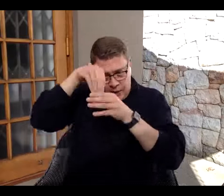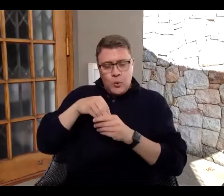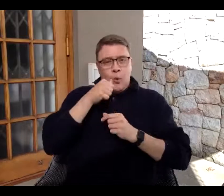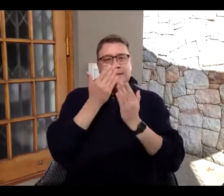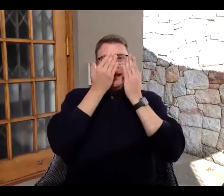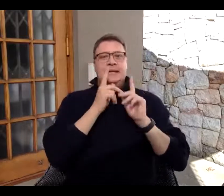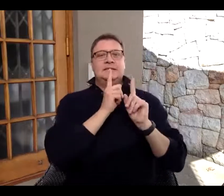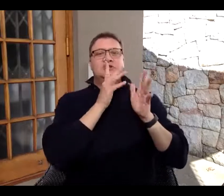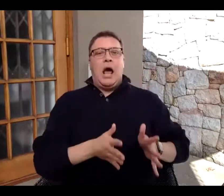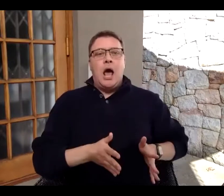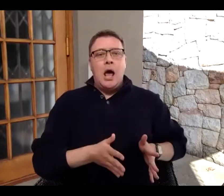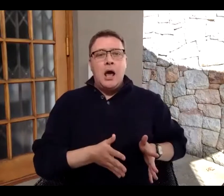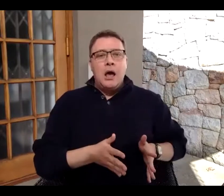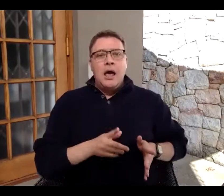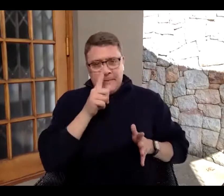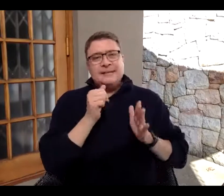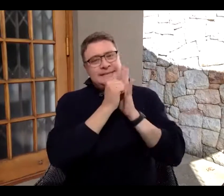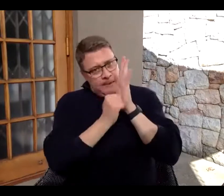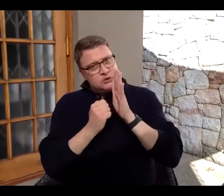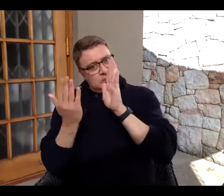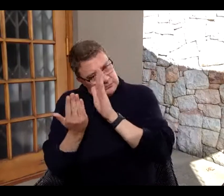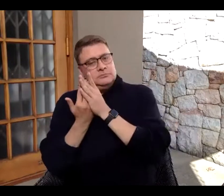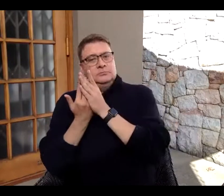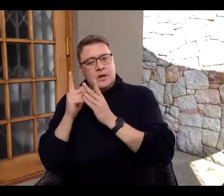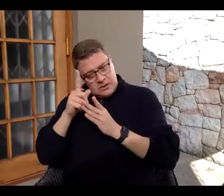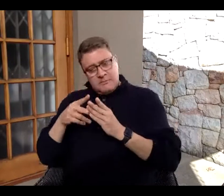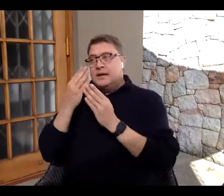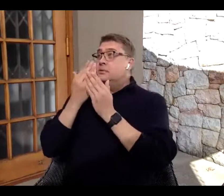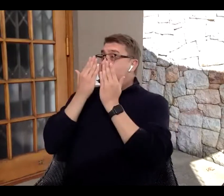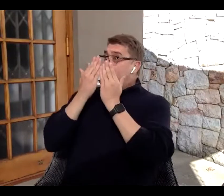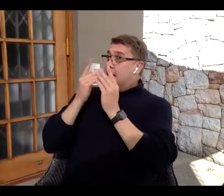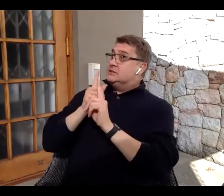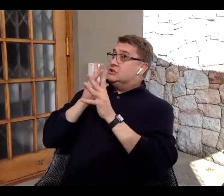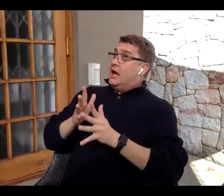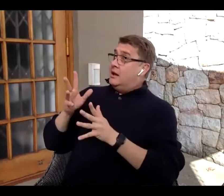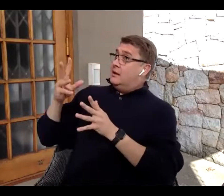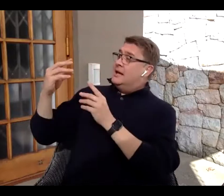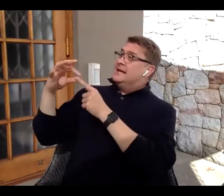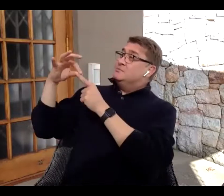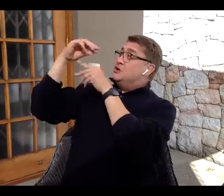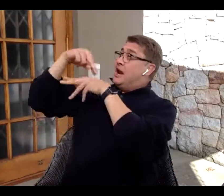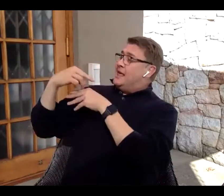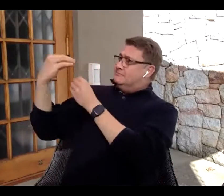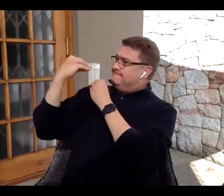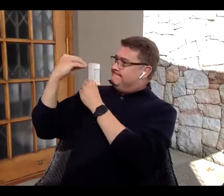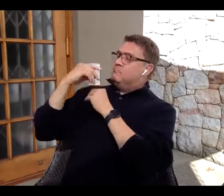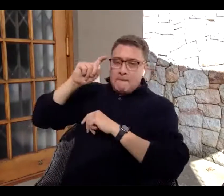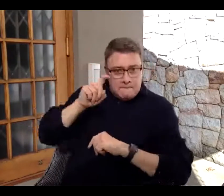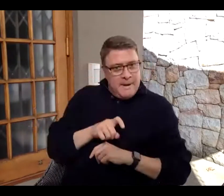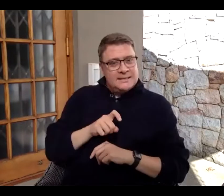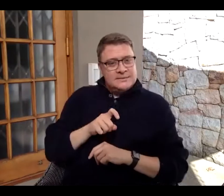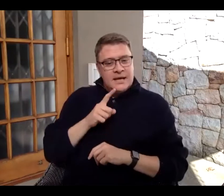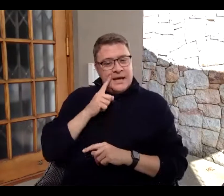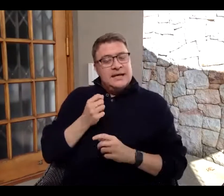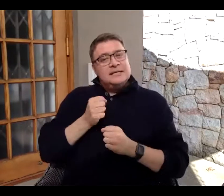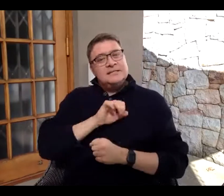a subject or whatever needs to be taken into, and so that we can adapt and be inclusive, because that's the whole priority South Africa drives, is to